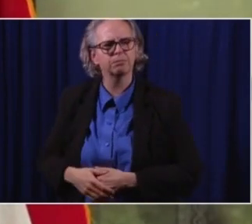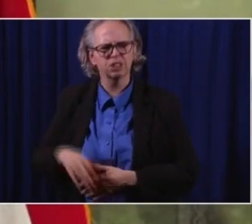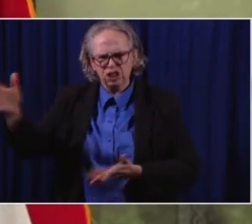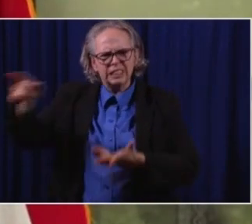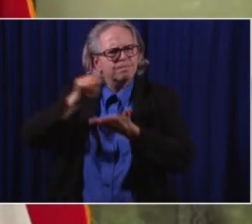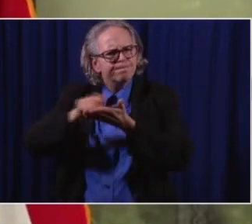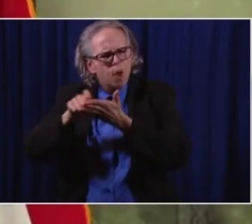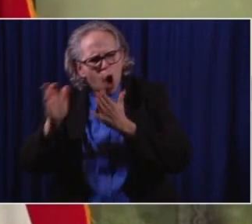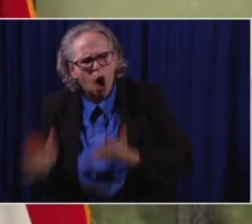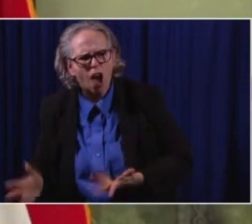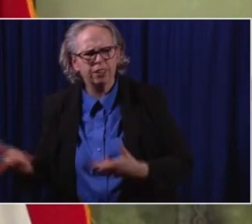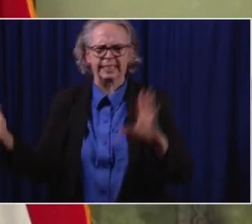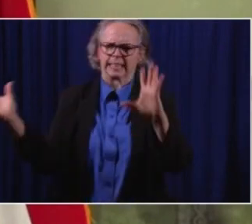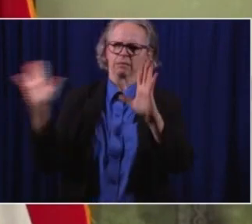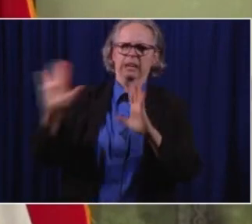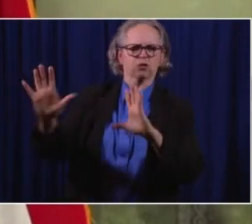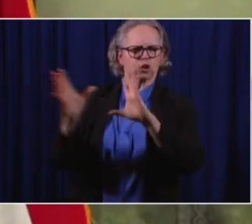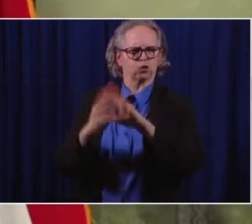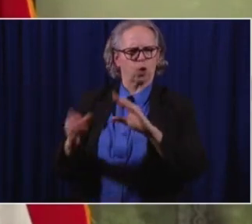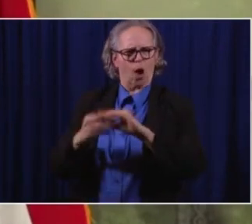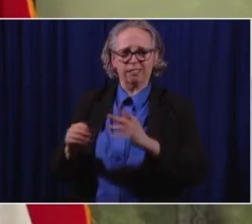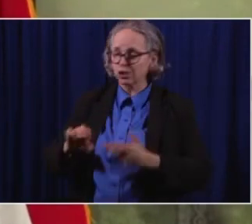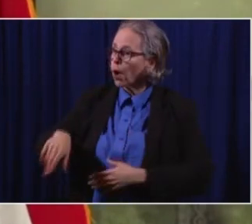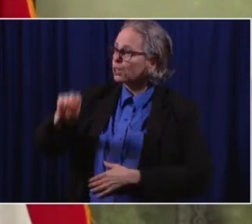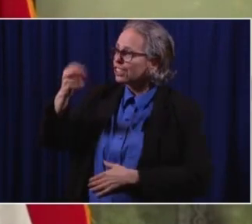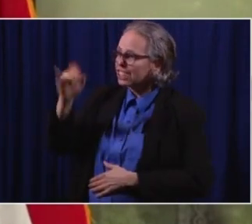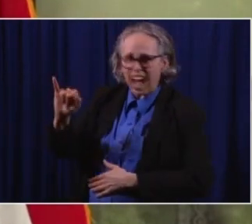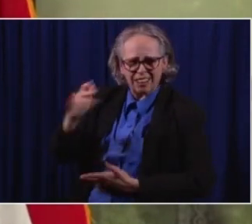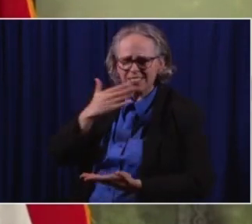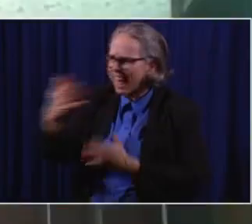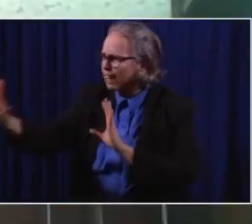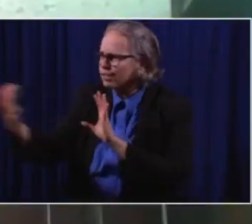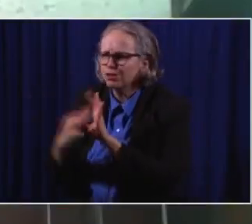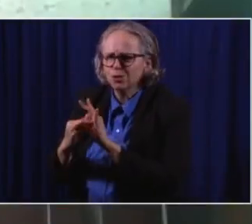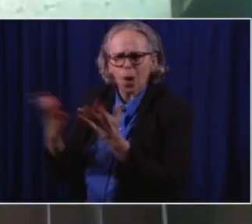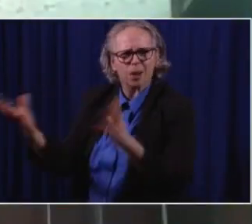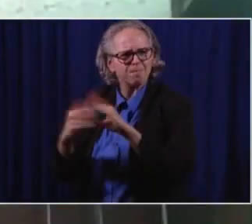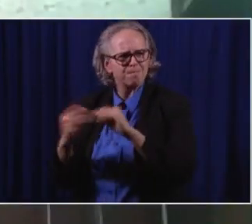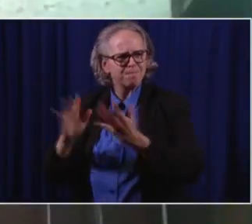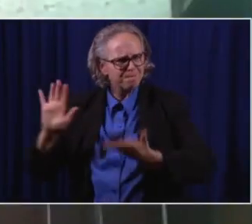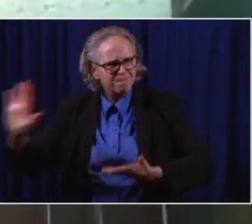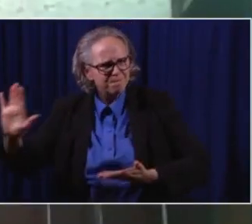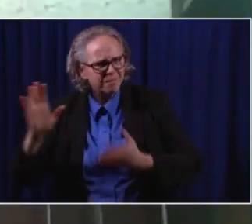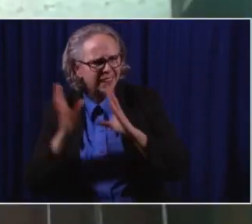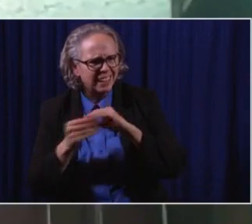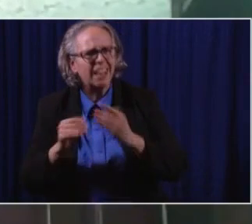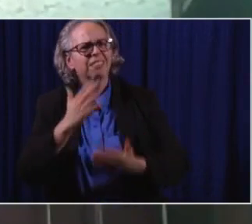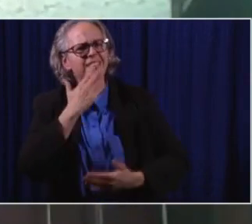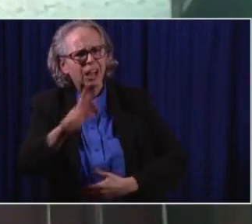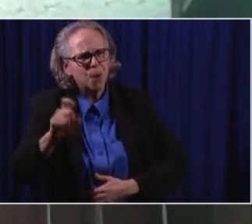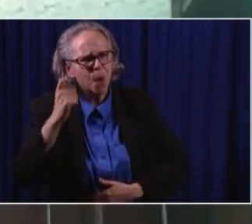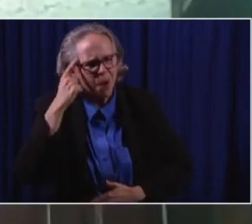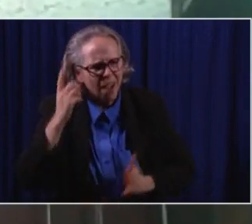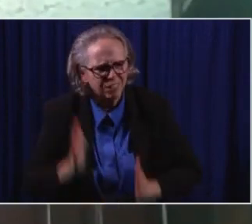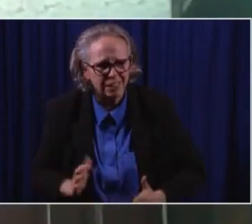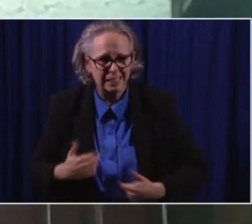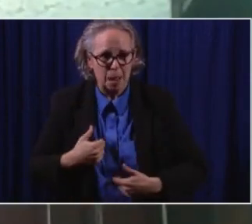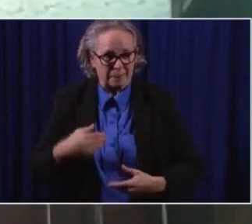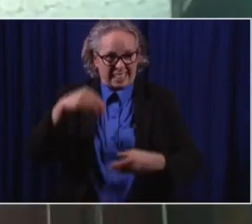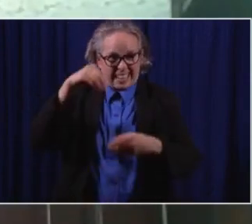President. Sherry, thank you very much for joining us. Thank you, Governor. I'm actually in the house